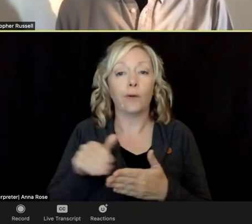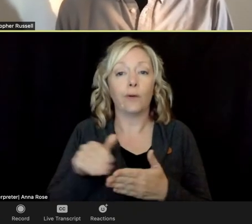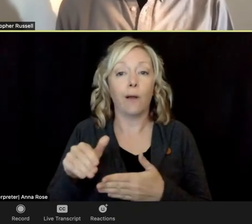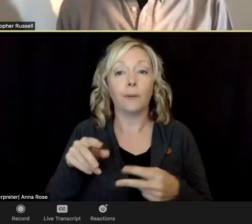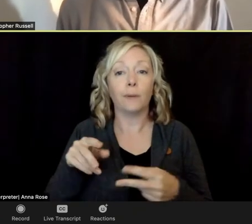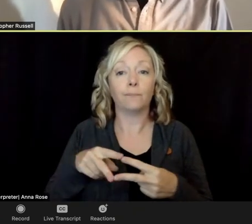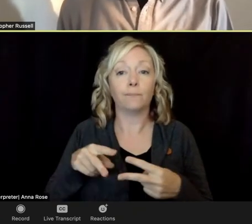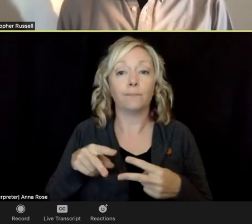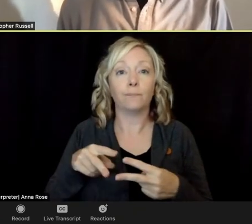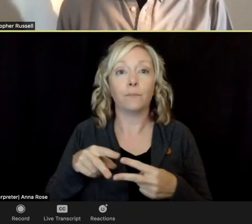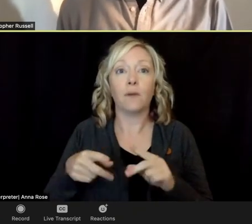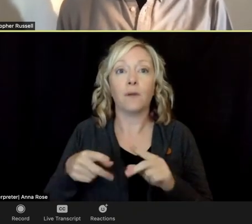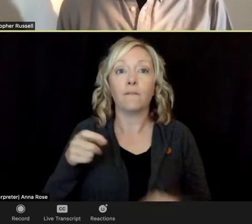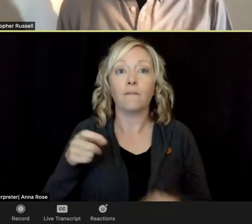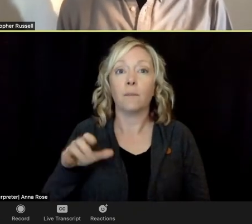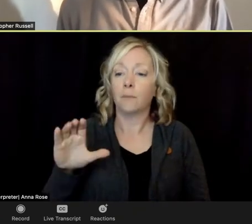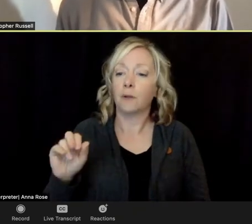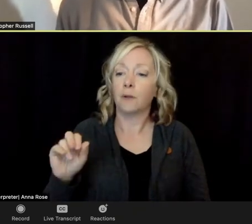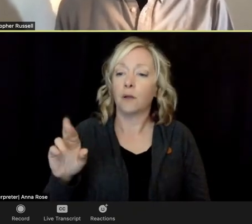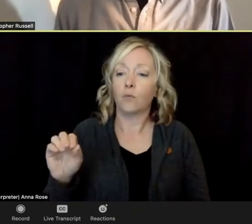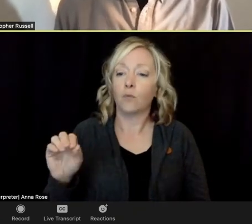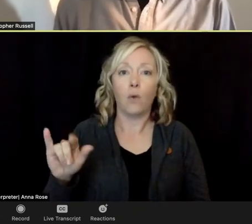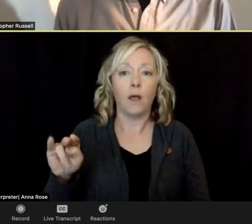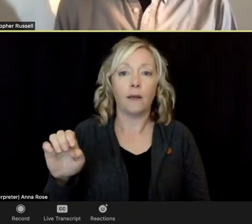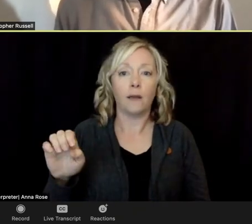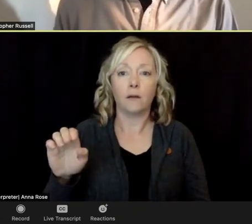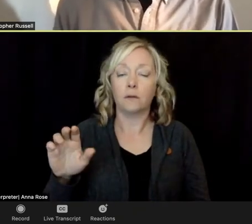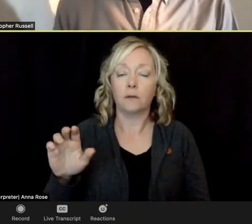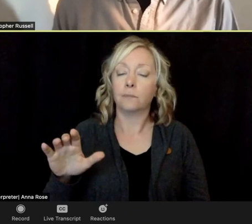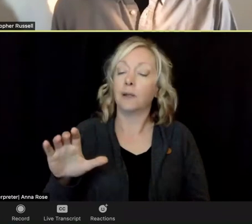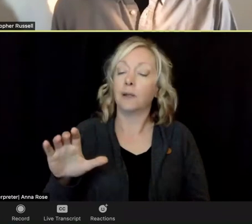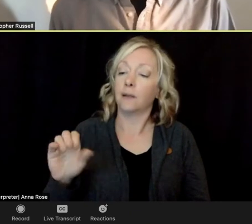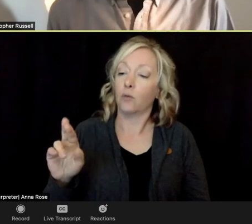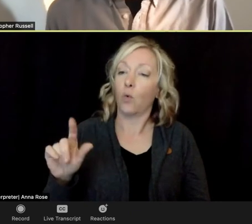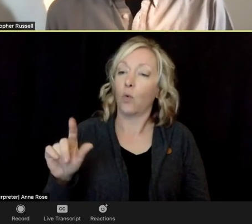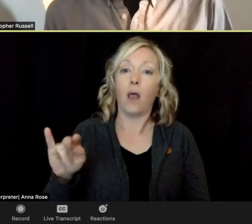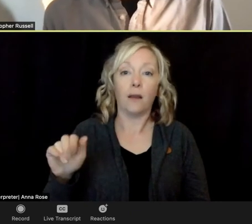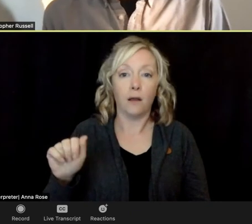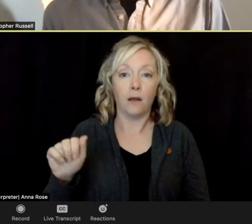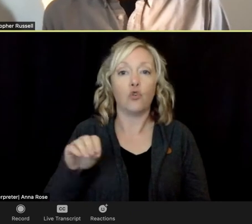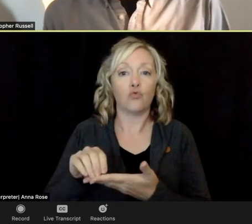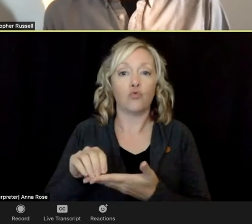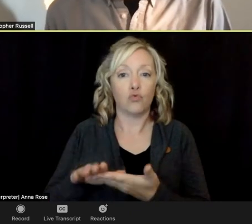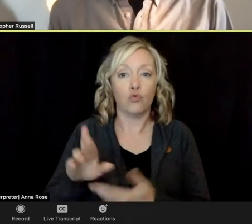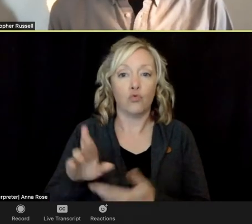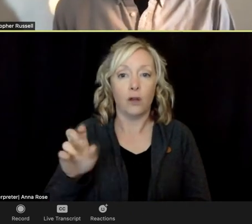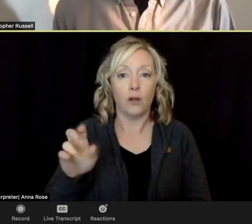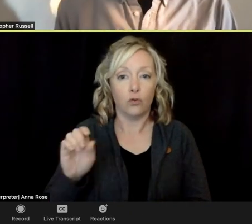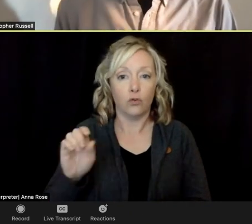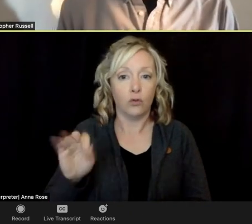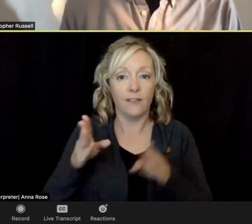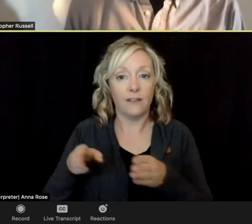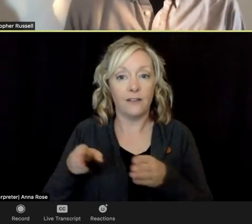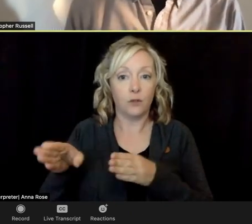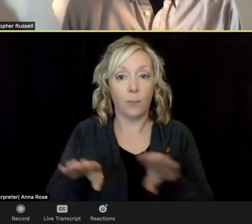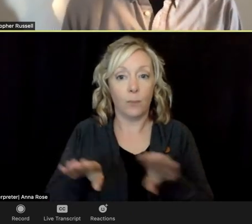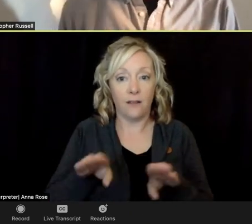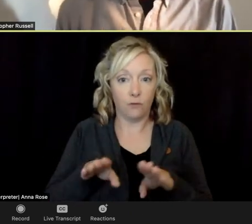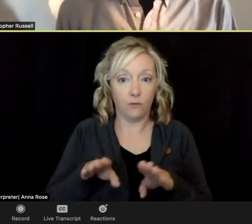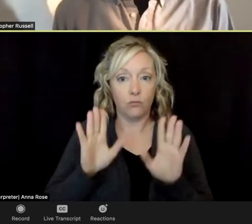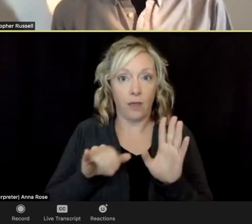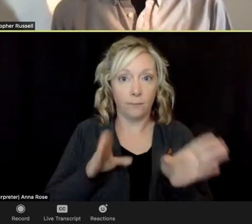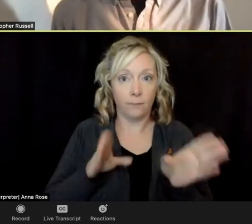the Carolina Record of Individual Behavior, and then through the work of Doug Guess and colleagues in the late